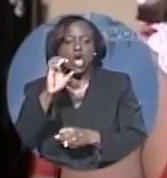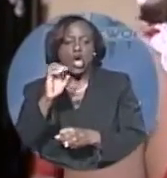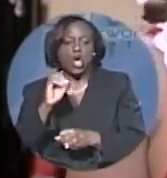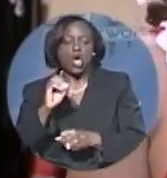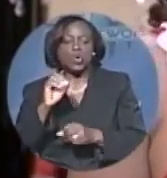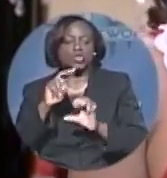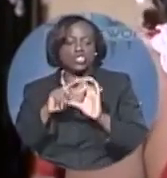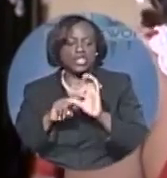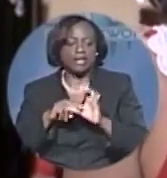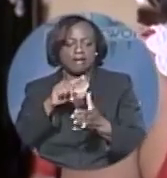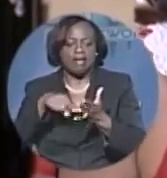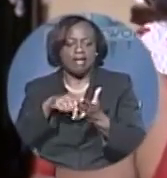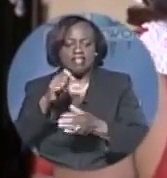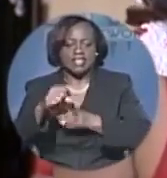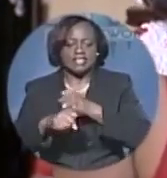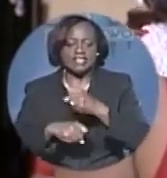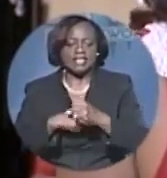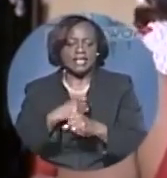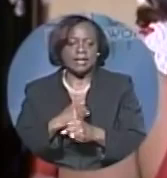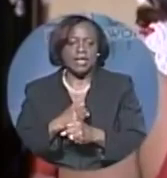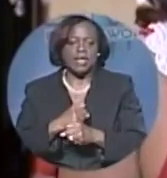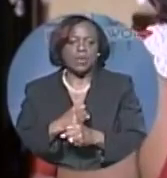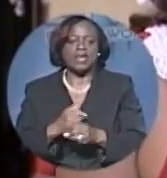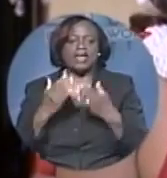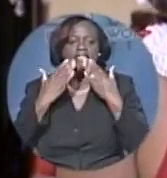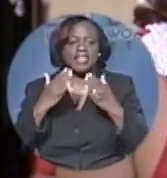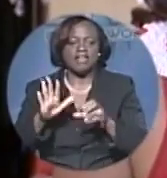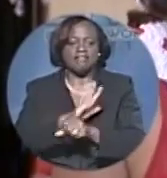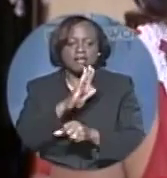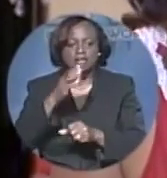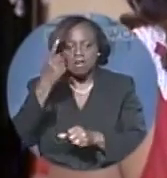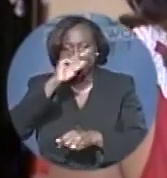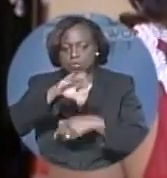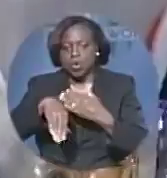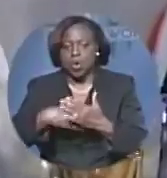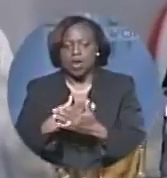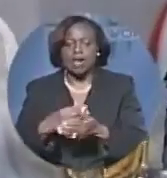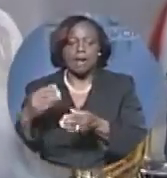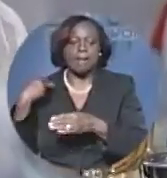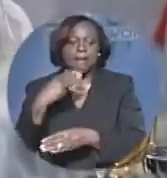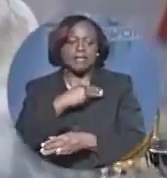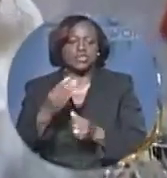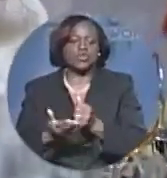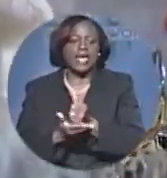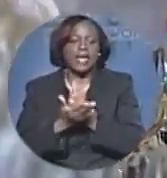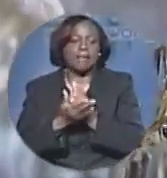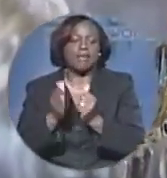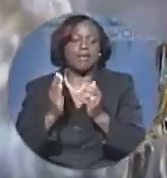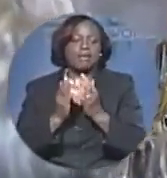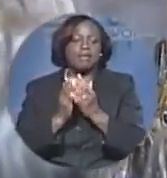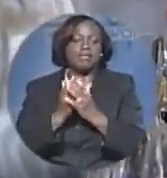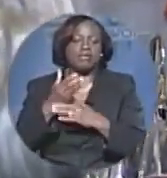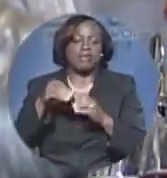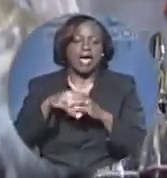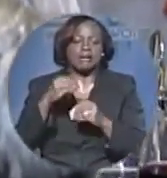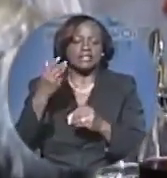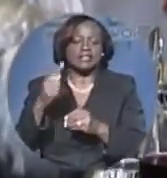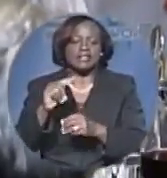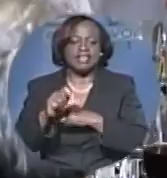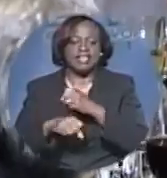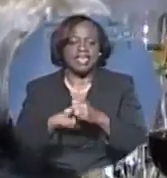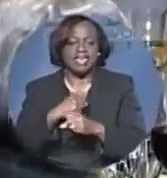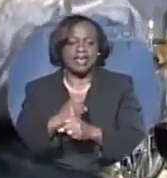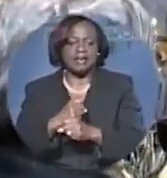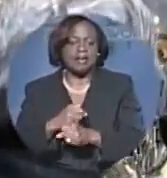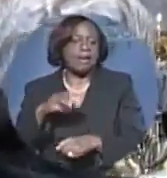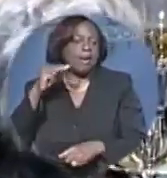so grateful to all of our members who help us throughout the year. Now, Marjorie Davis says she was elated to receive